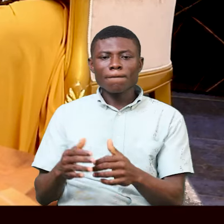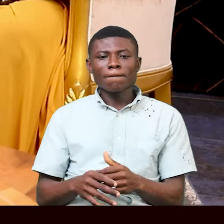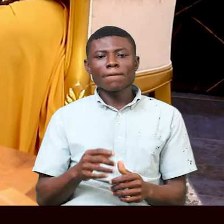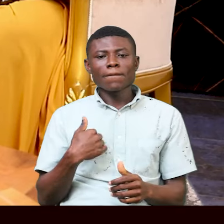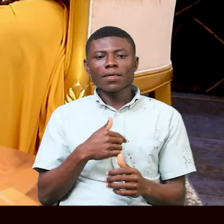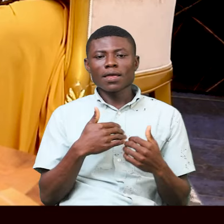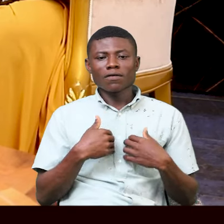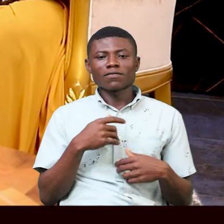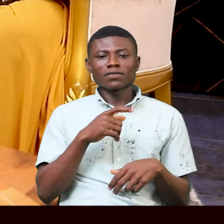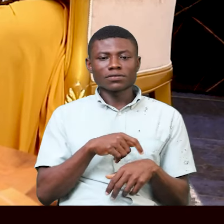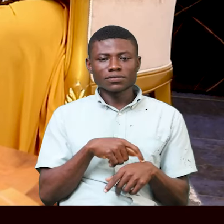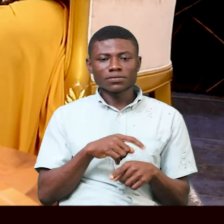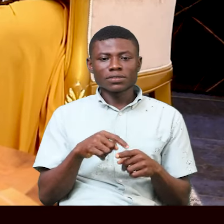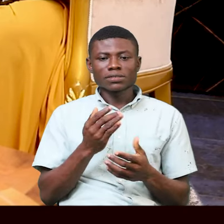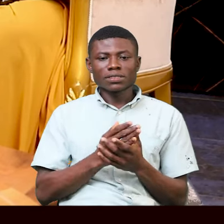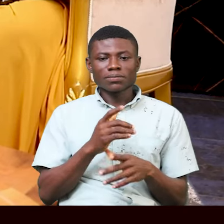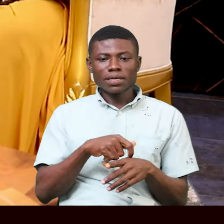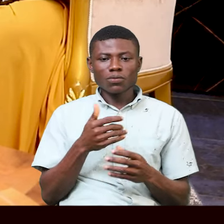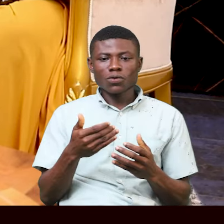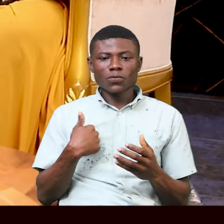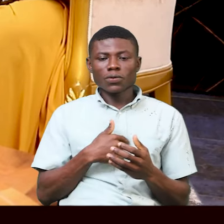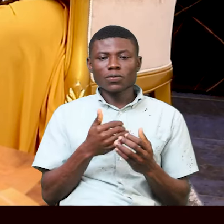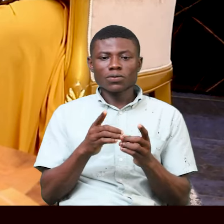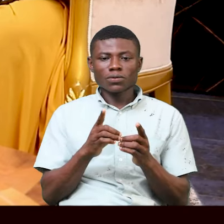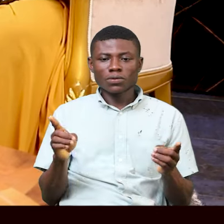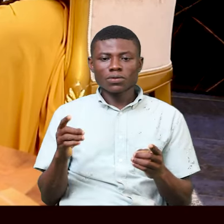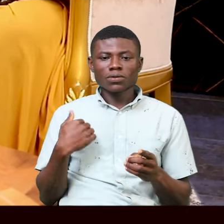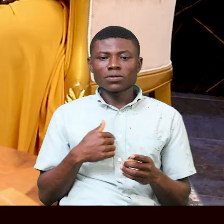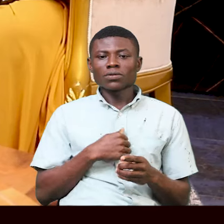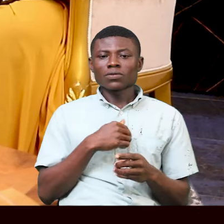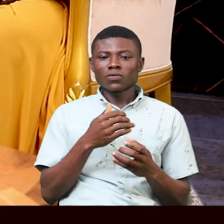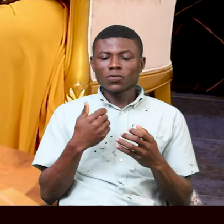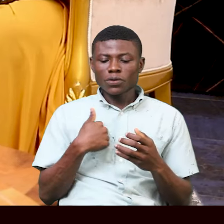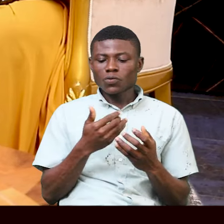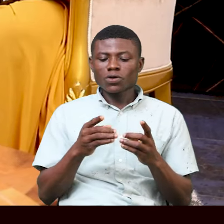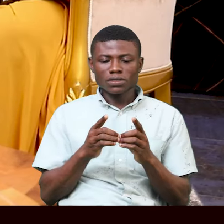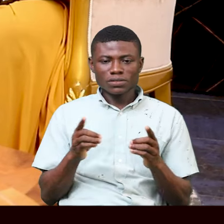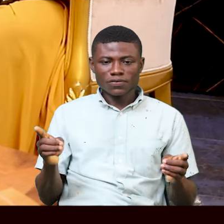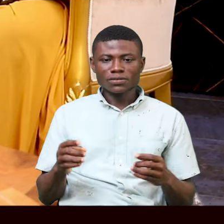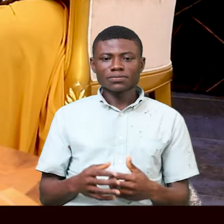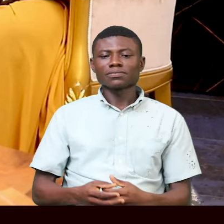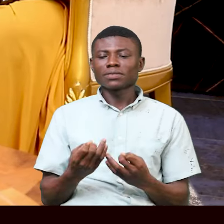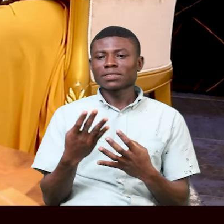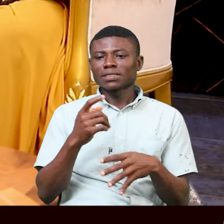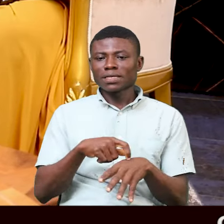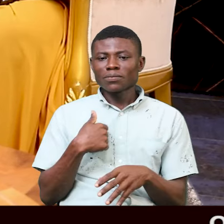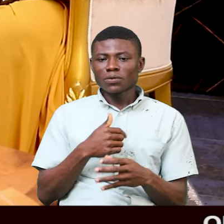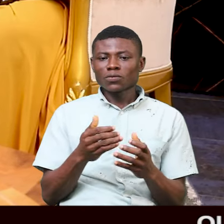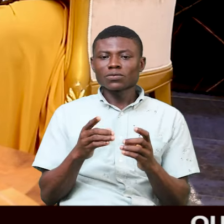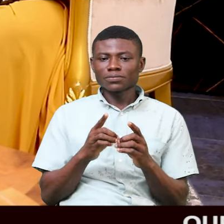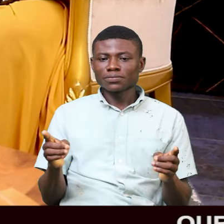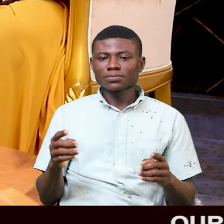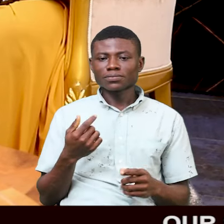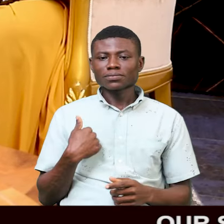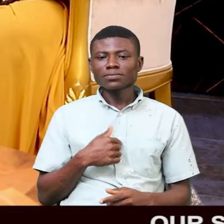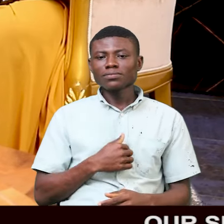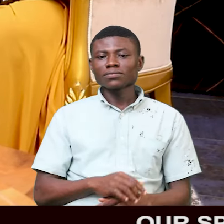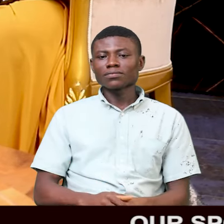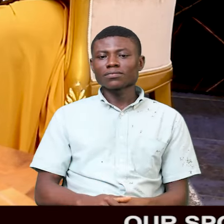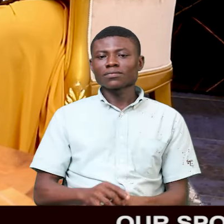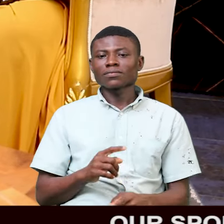been times that he wants out, I also want out. Oh, yeah. We've come to that point. Oh, yes, yes, yes. Many times.